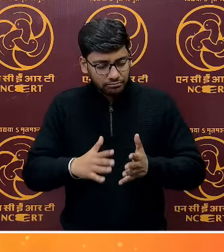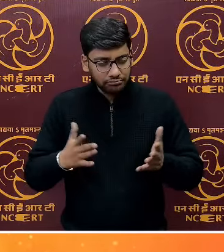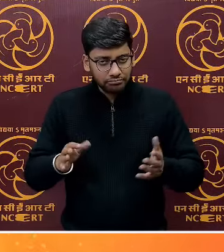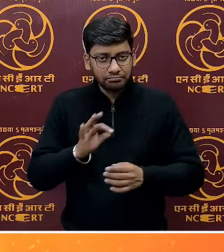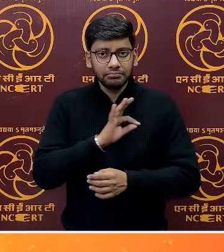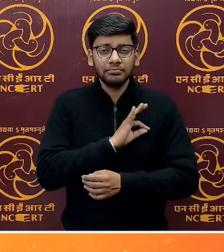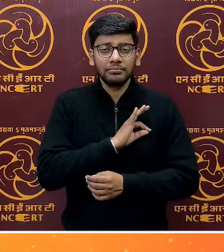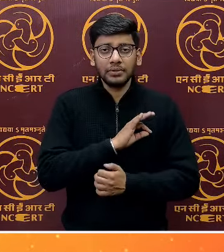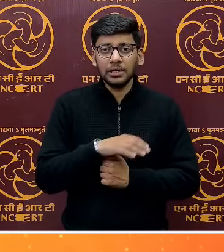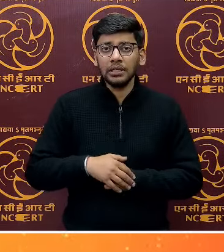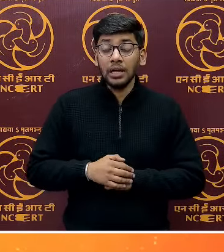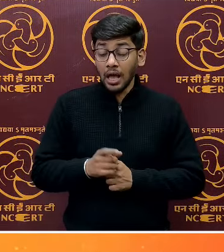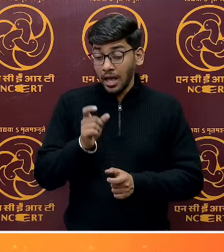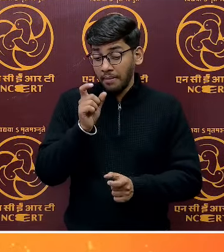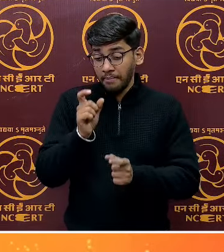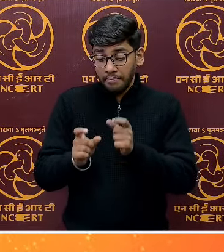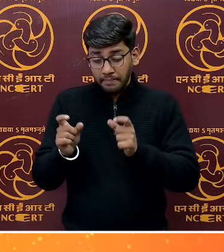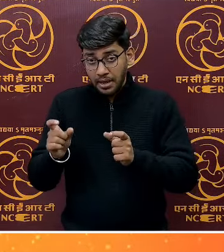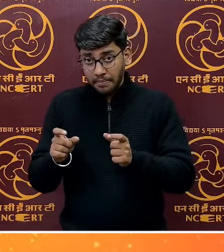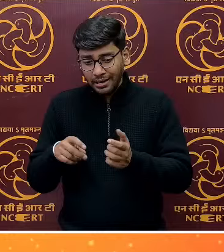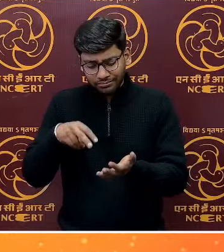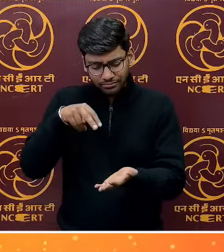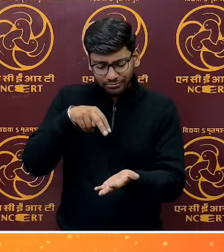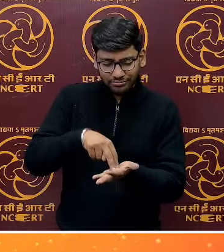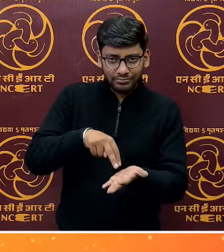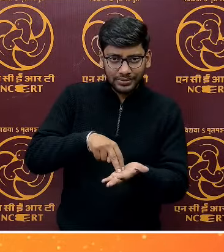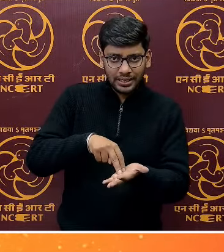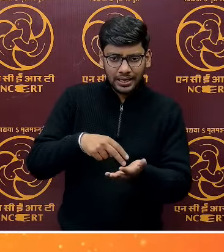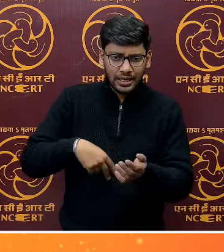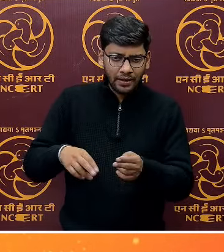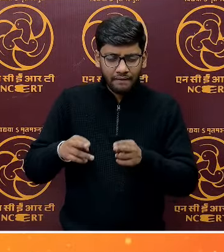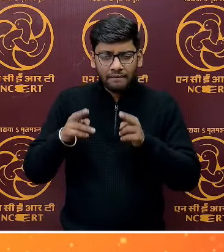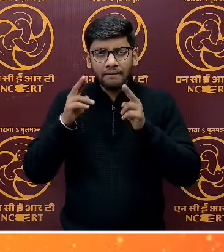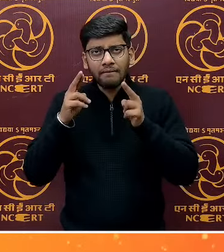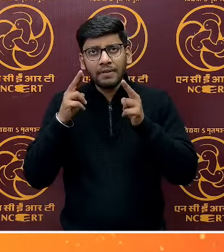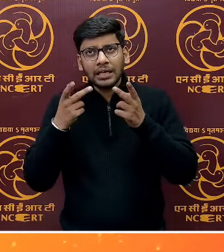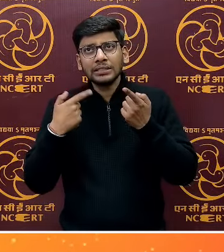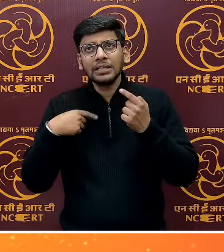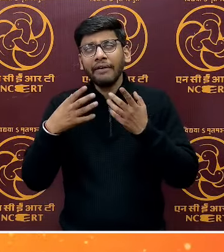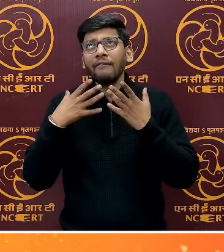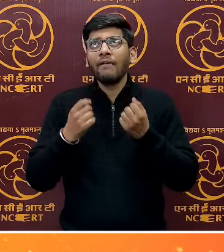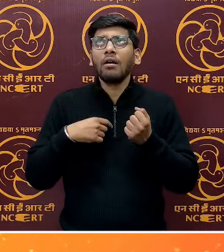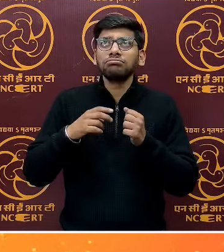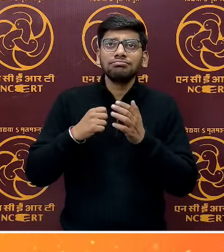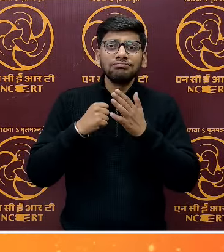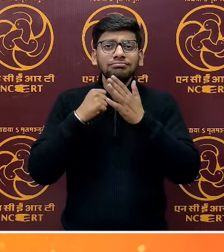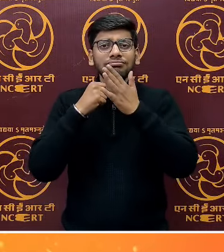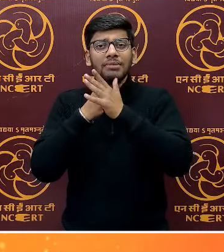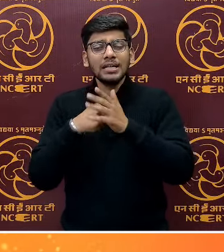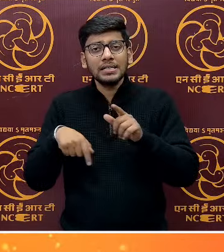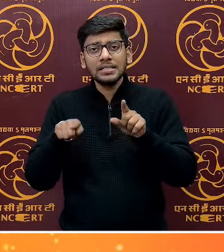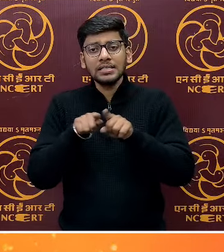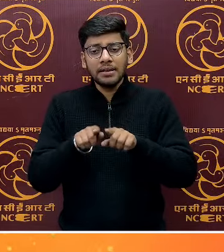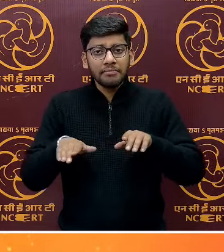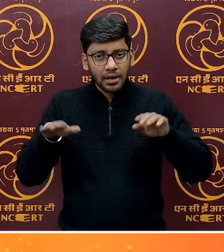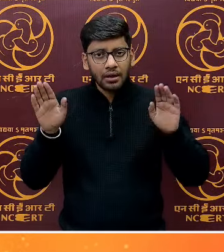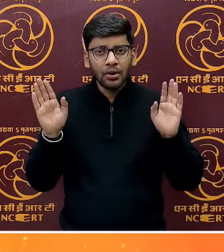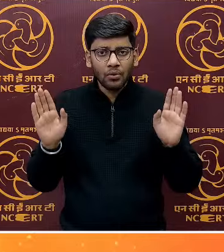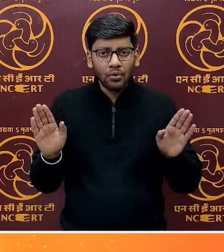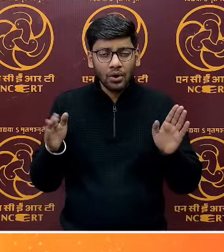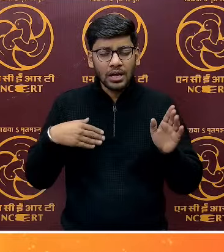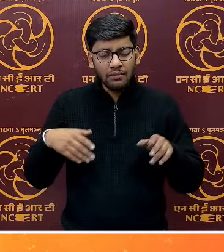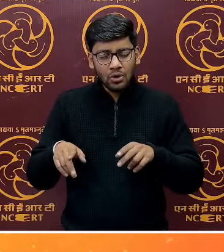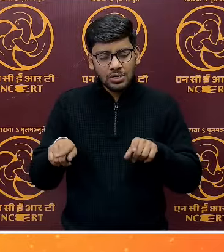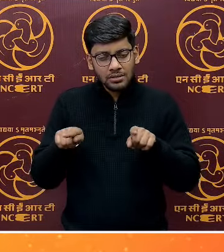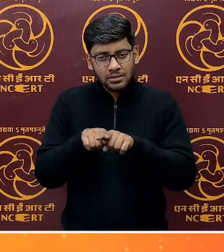below would stand and stare and wish they were me, high, high in the air. See, here the poem comes back a